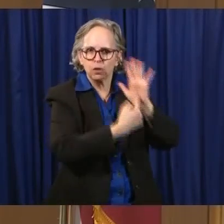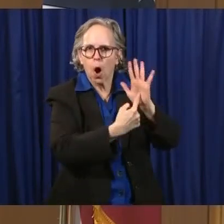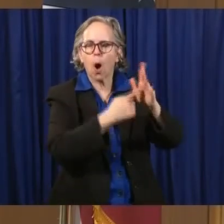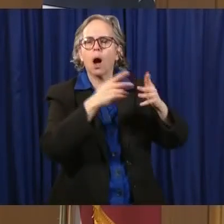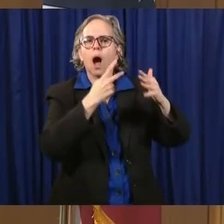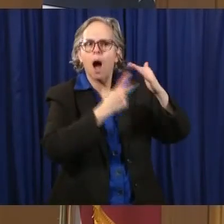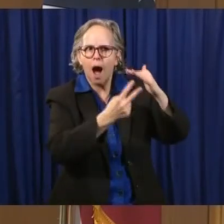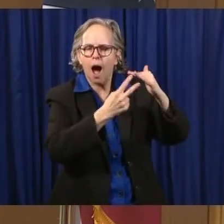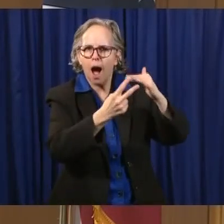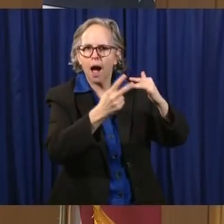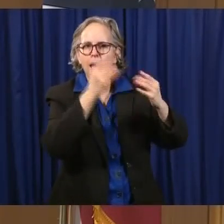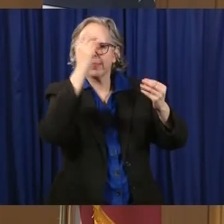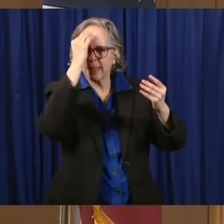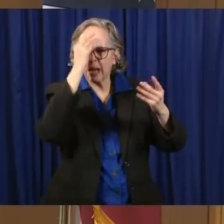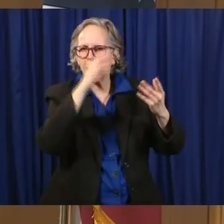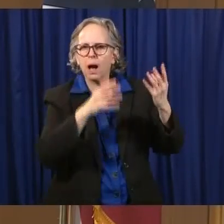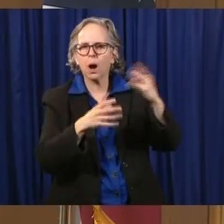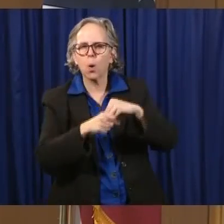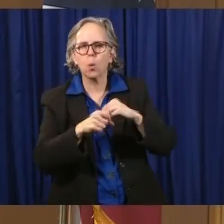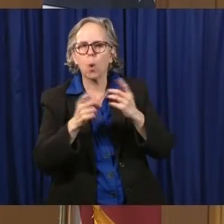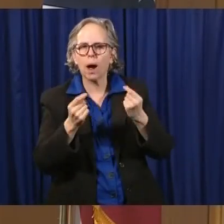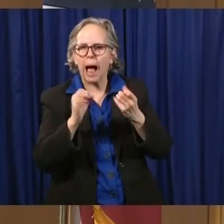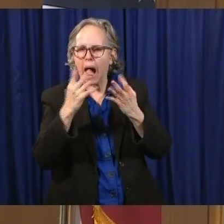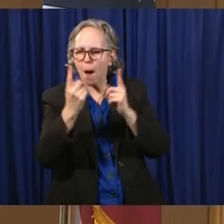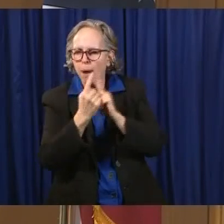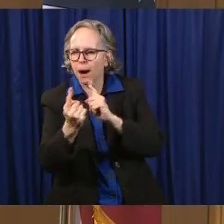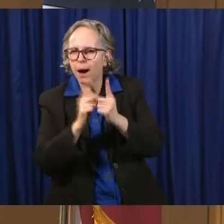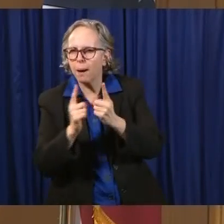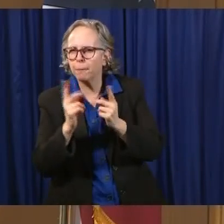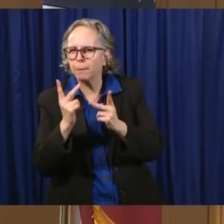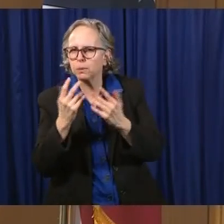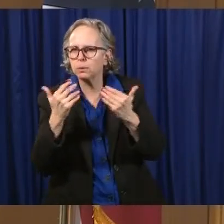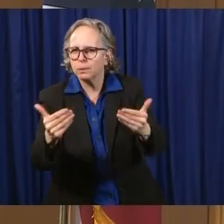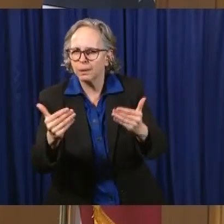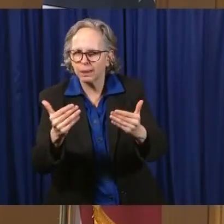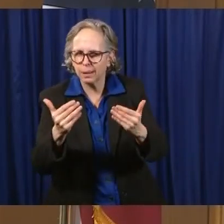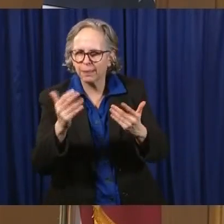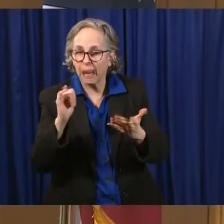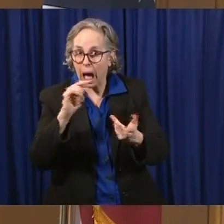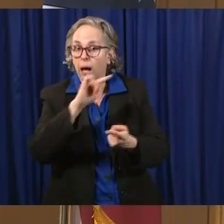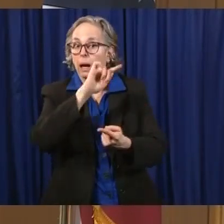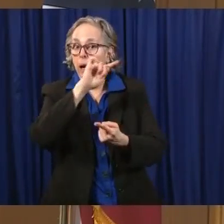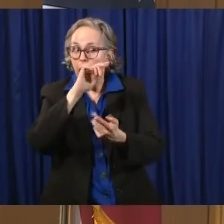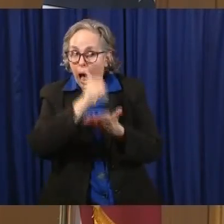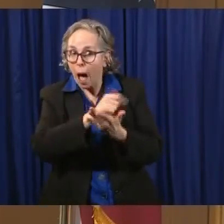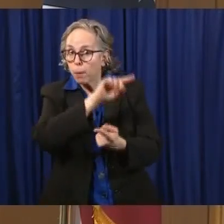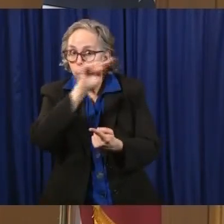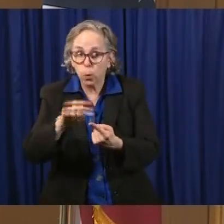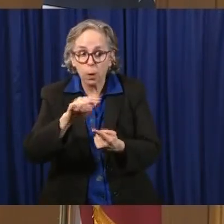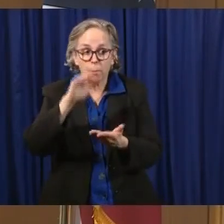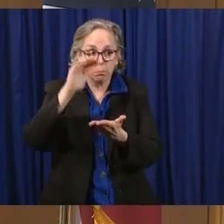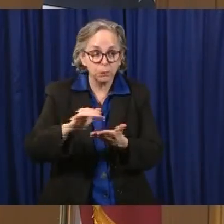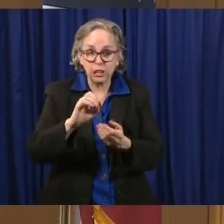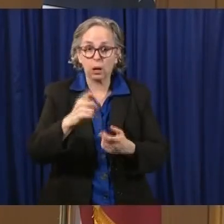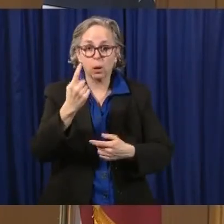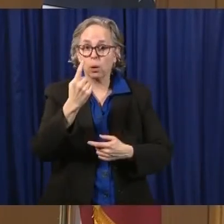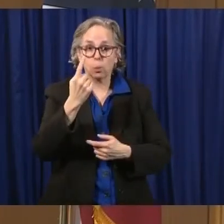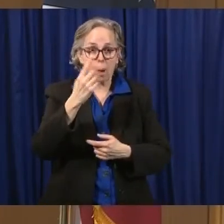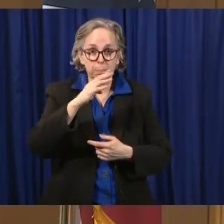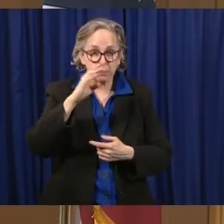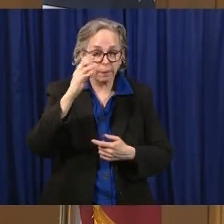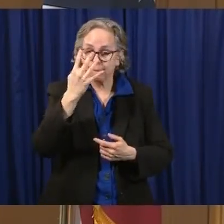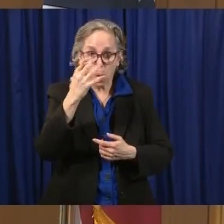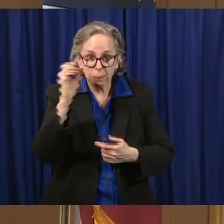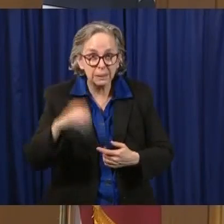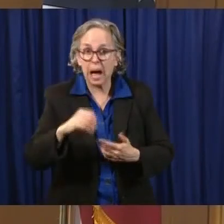social distancing cut will be. Is it 20% down, 40%, 60%? And wherever they set that, it does,